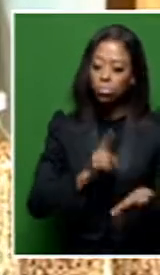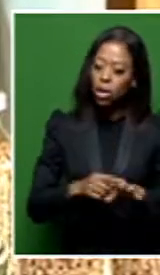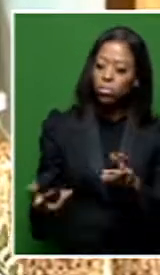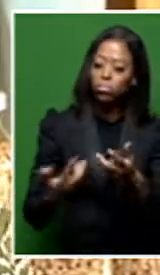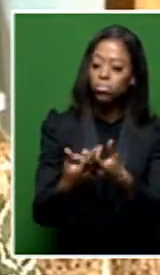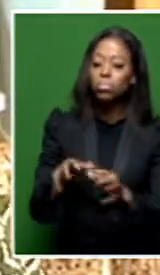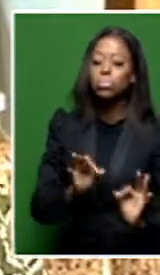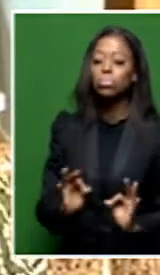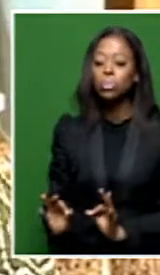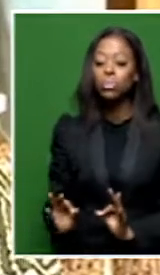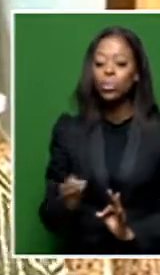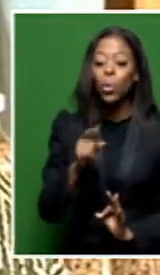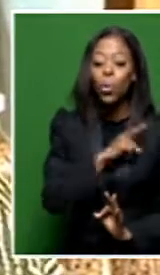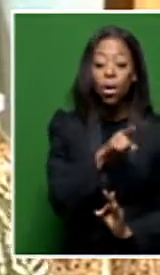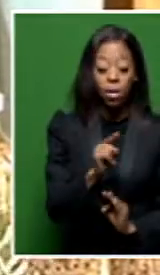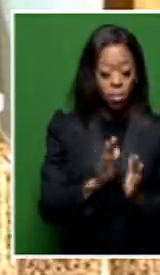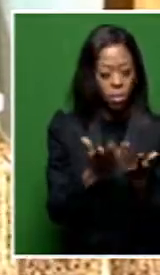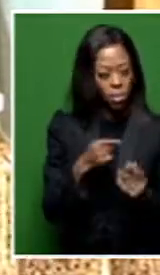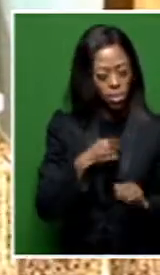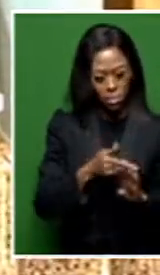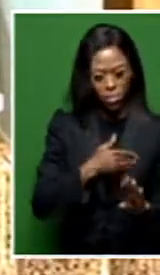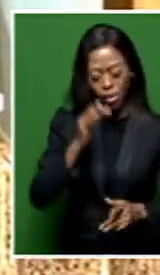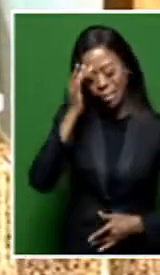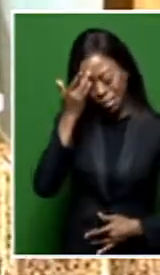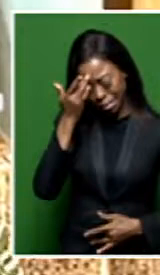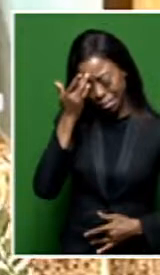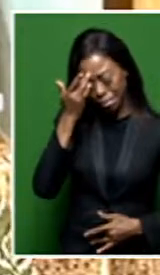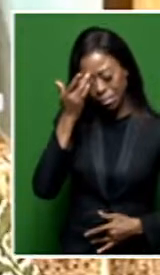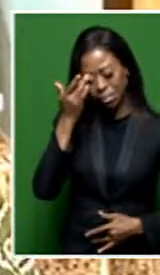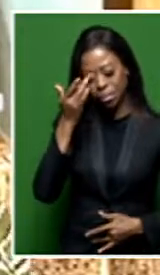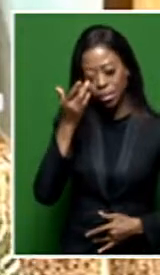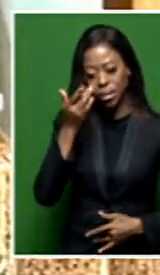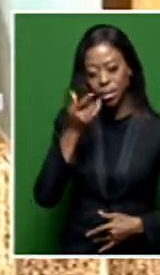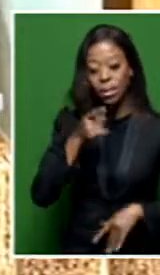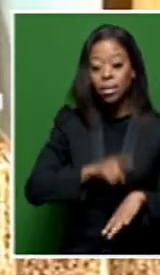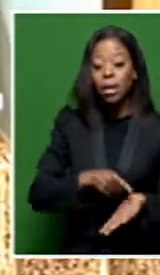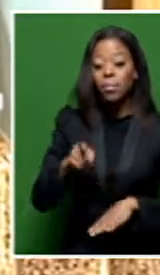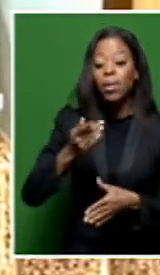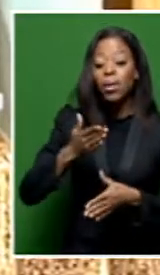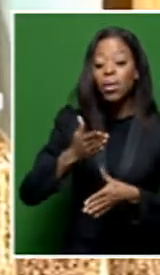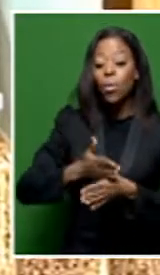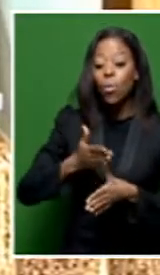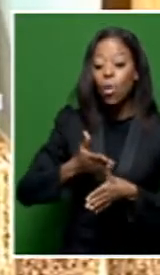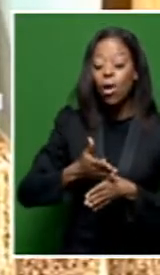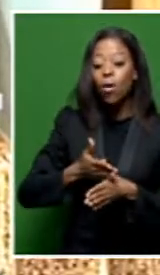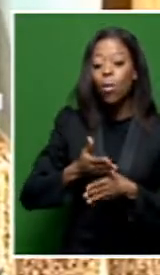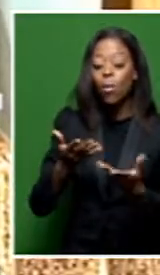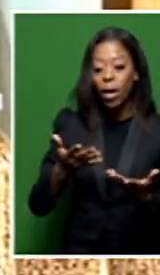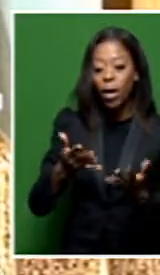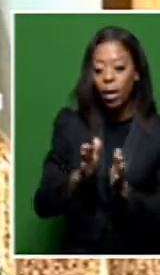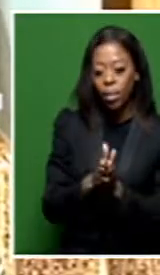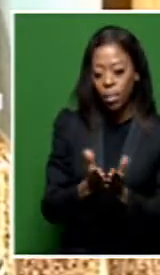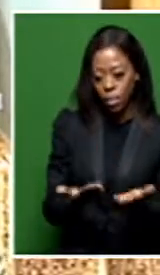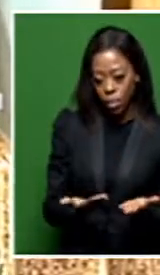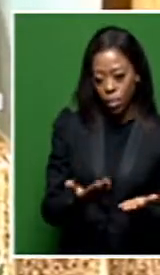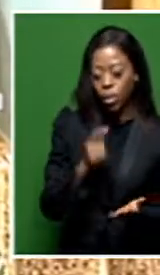know, it was one of those books. I got sick, and as a food editor, at the time I was working as a food editor for True Love.